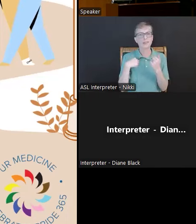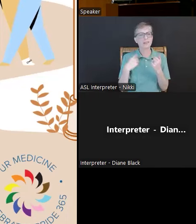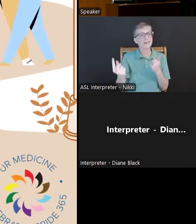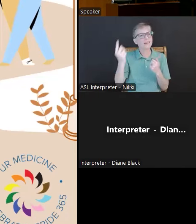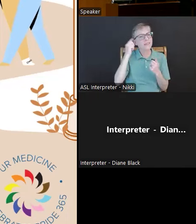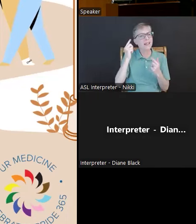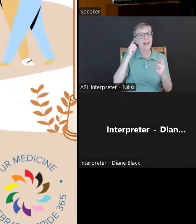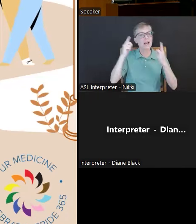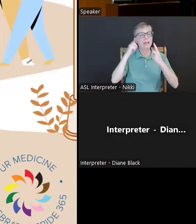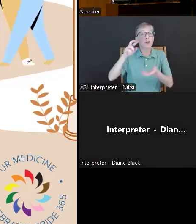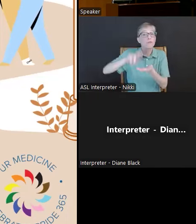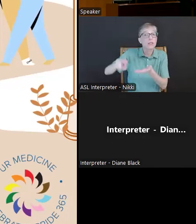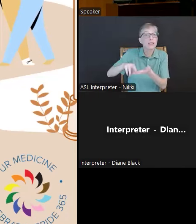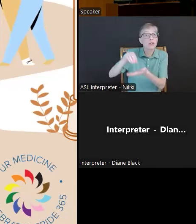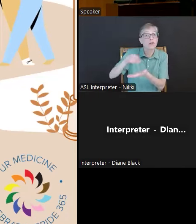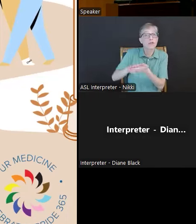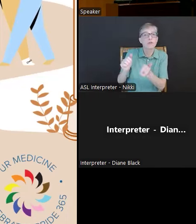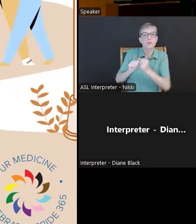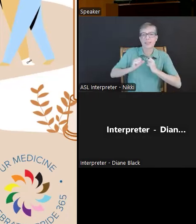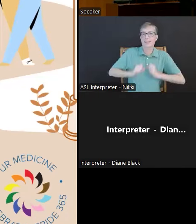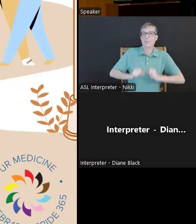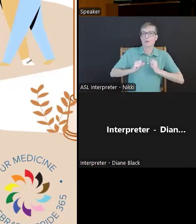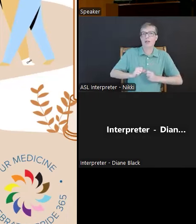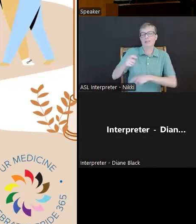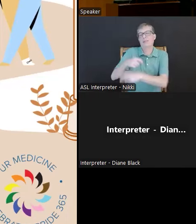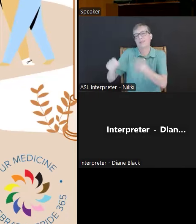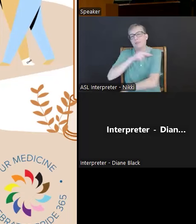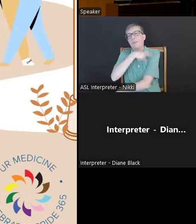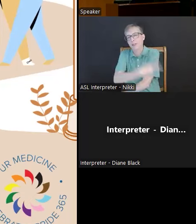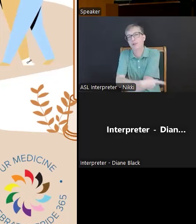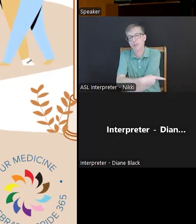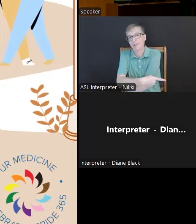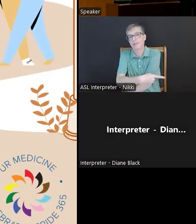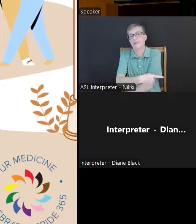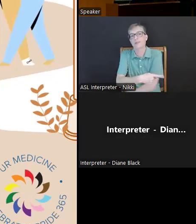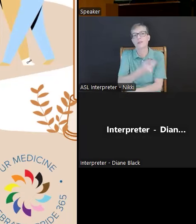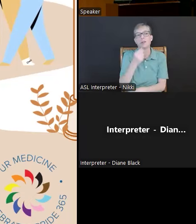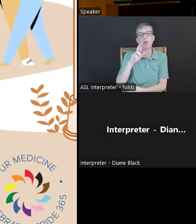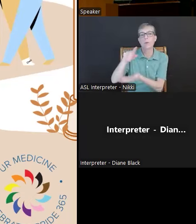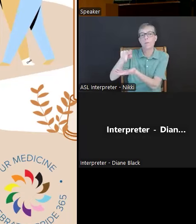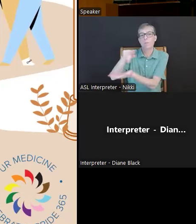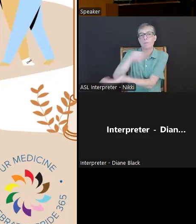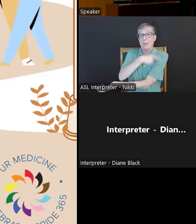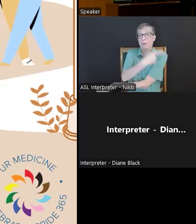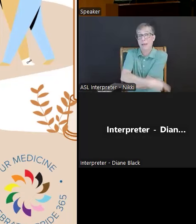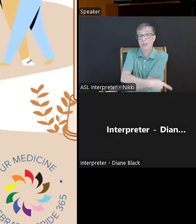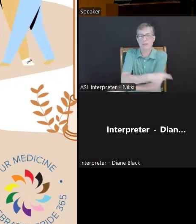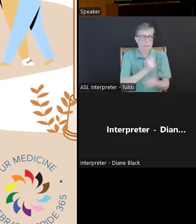research notes with subject instead of patient. Writing patient and subject doesn't always feel great as a